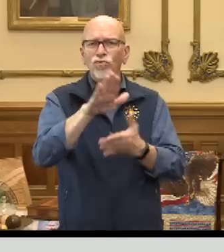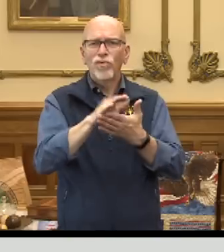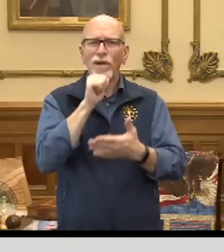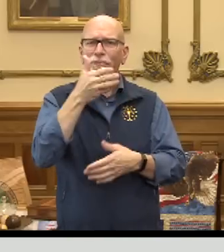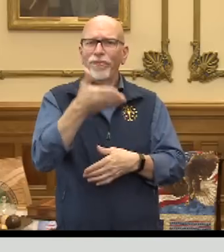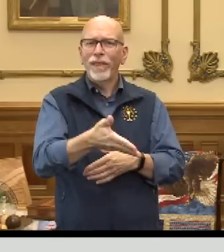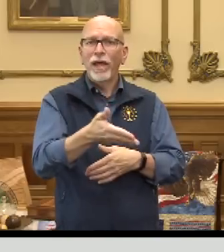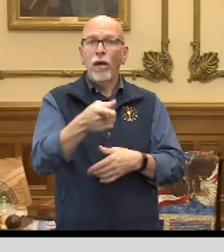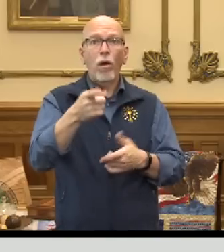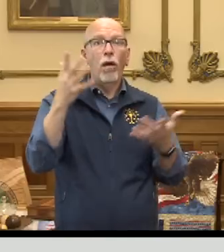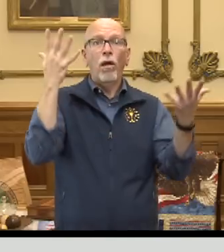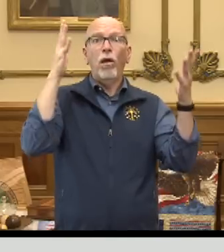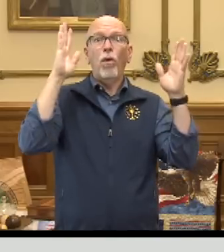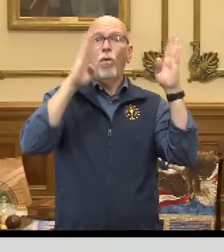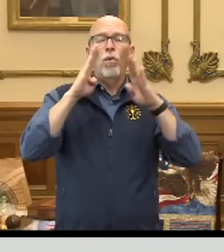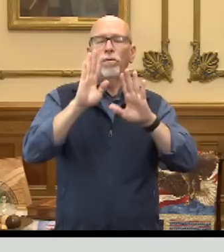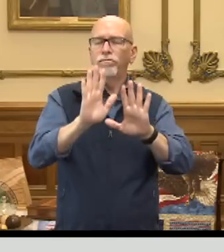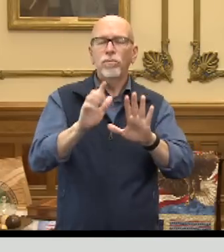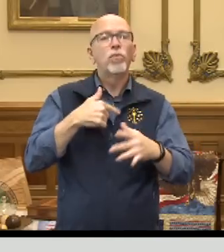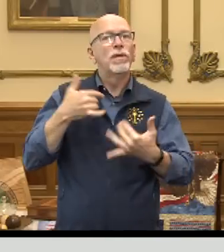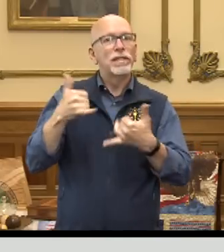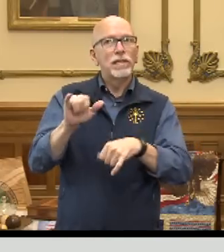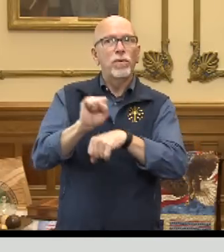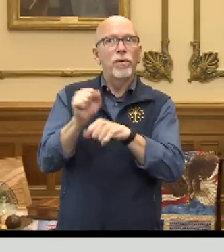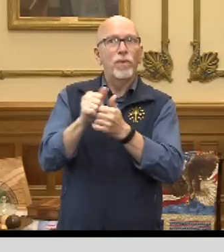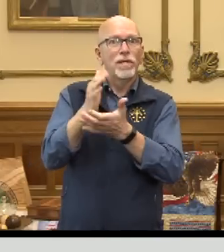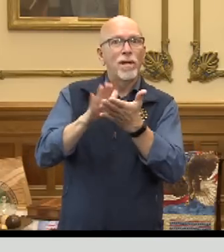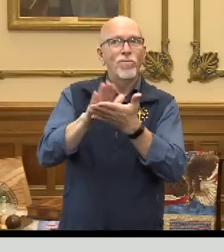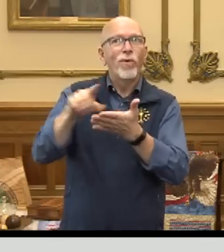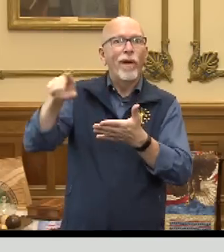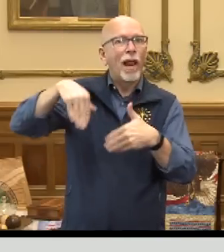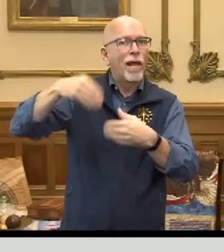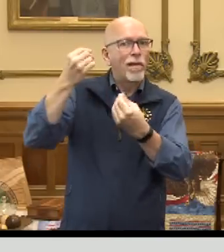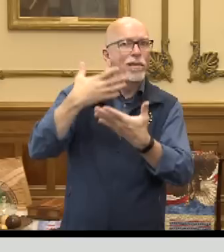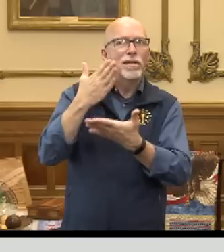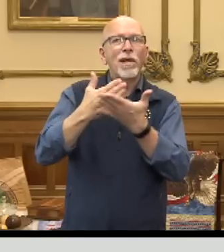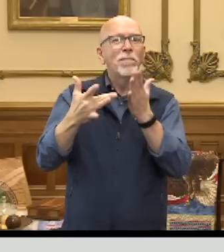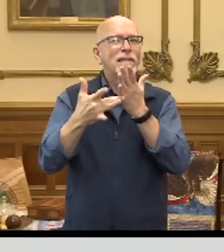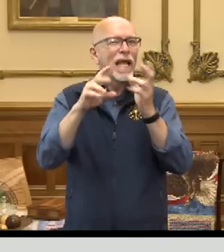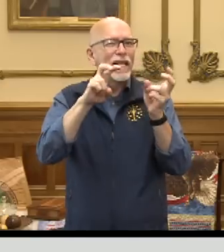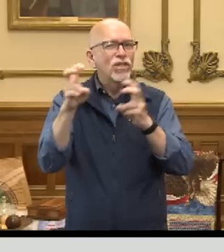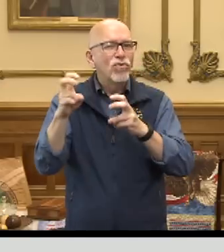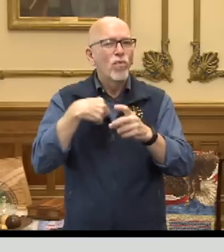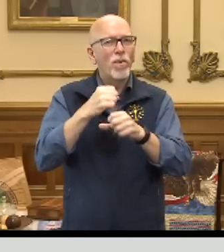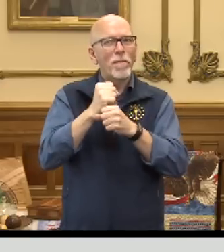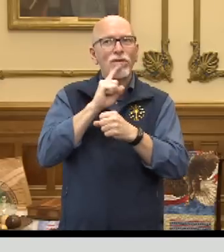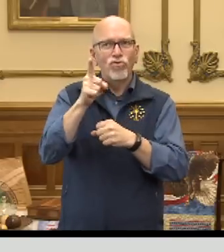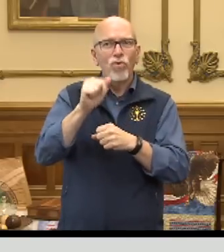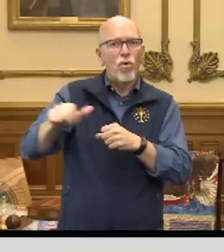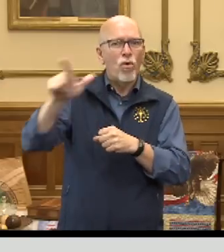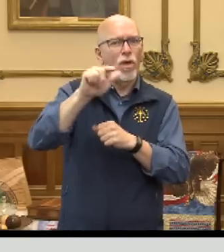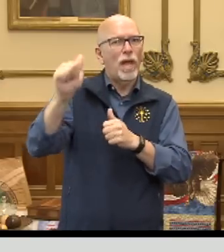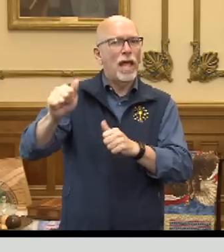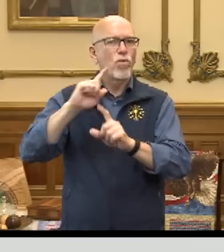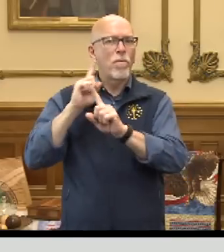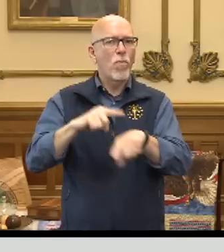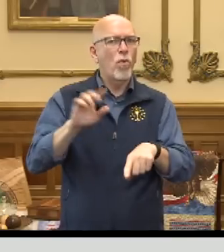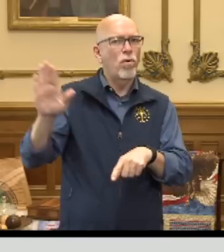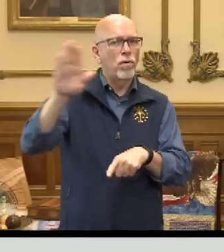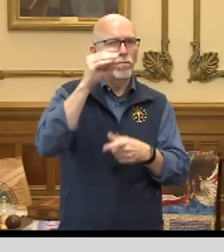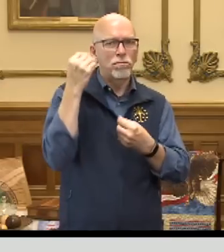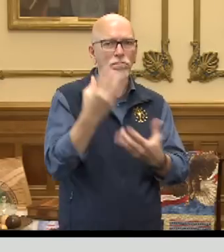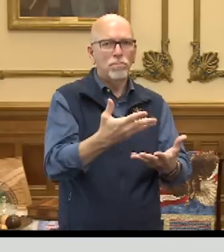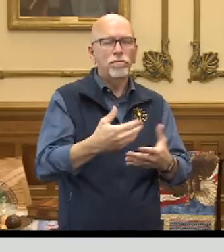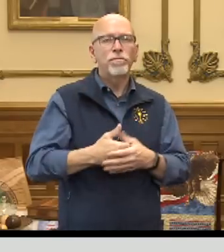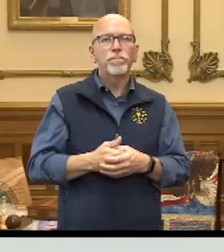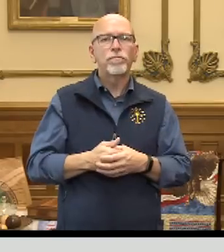immediately, don't be alarmed. We are working with the remaining schools to help address technical issues to ensure that they are able to report their data.